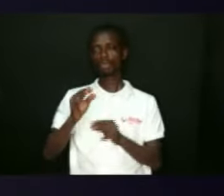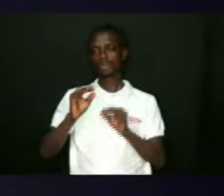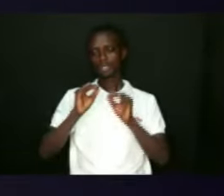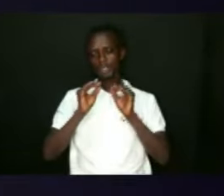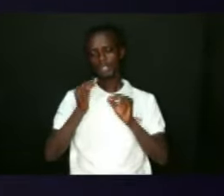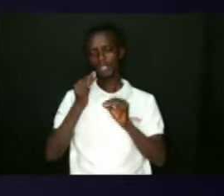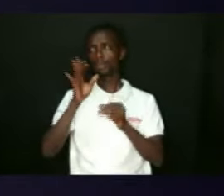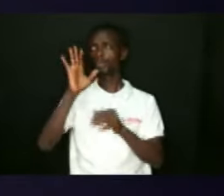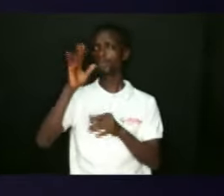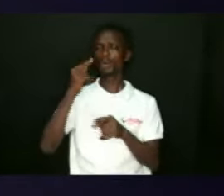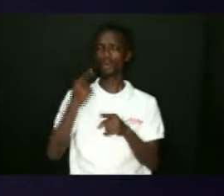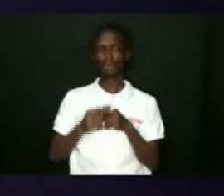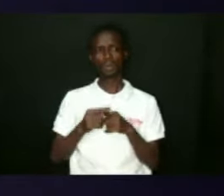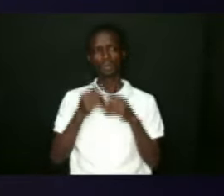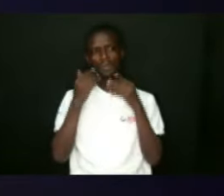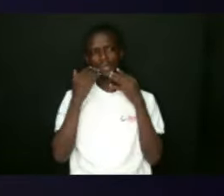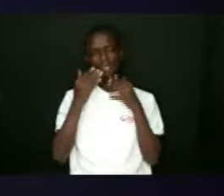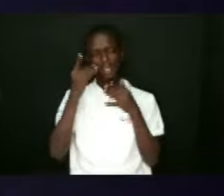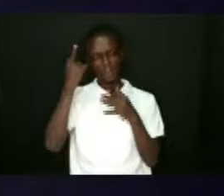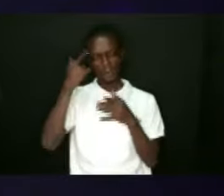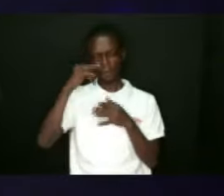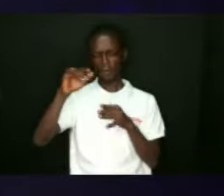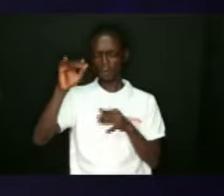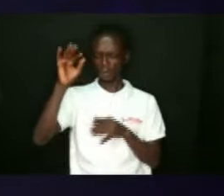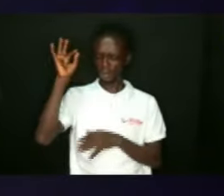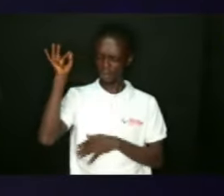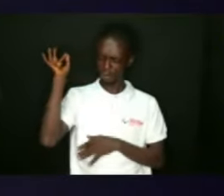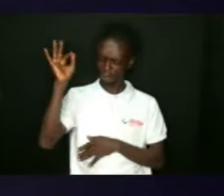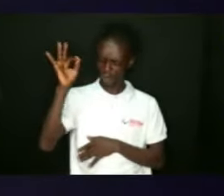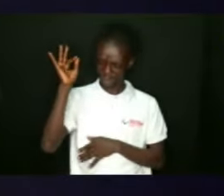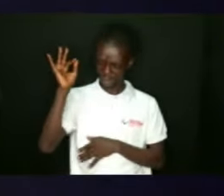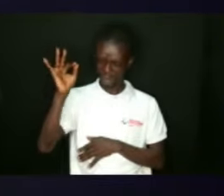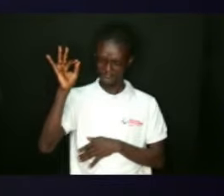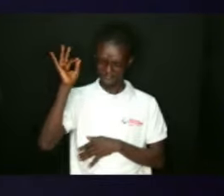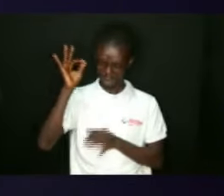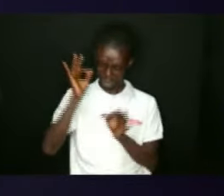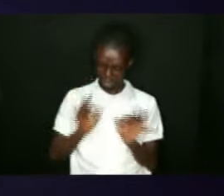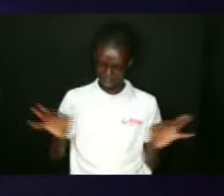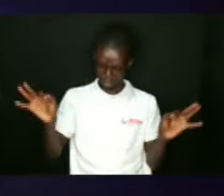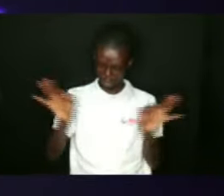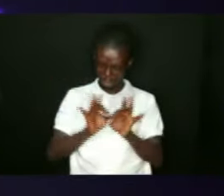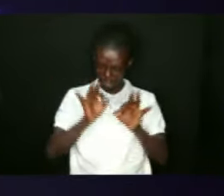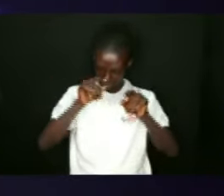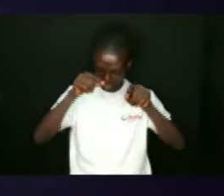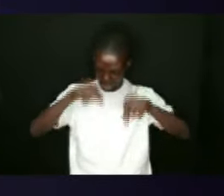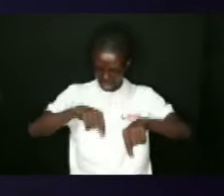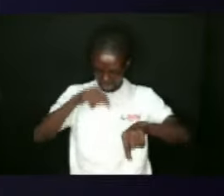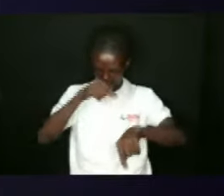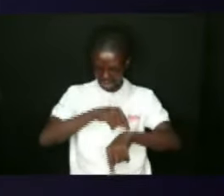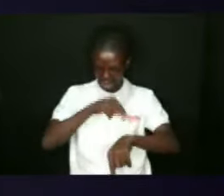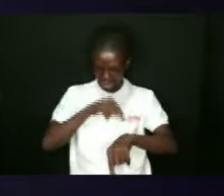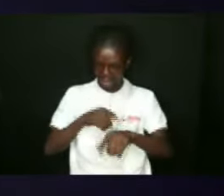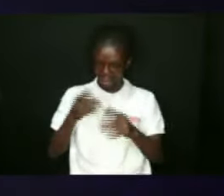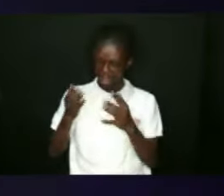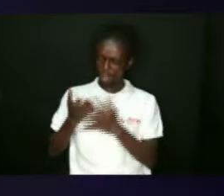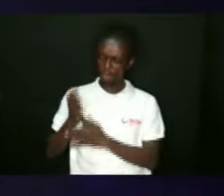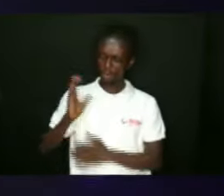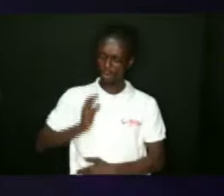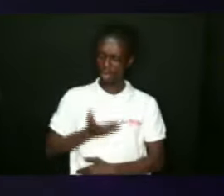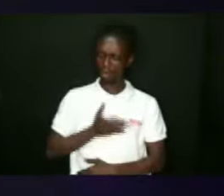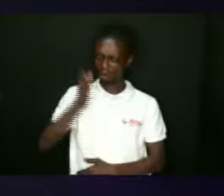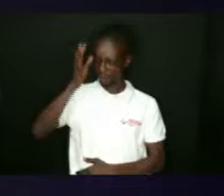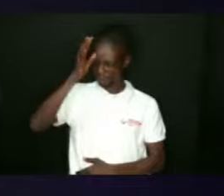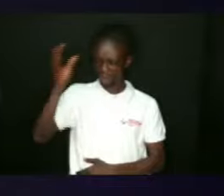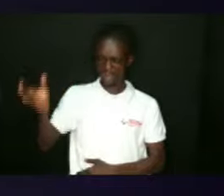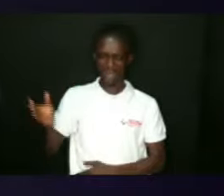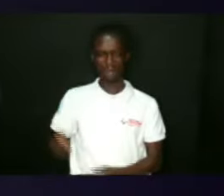thank you for the message, a timely message as this, that through our Father, you have